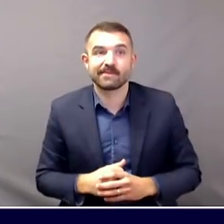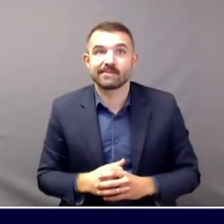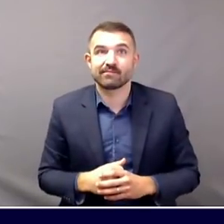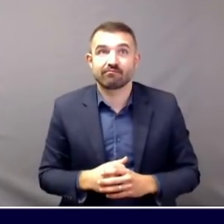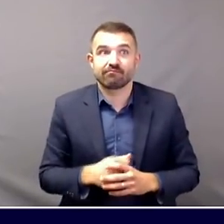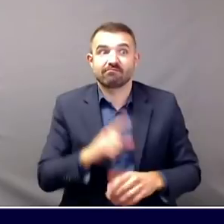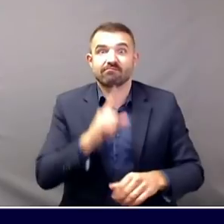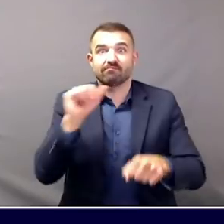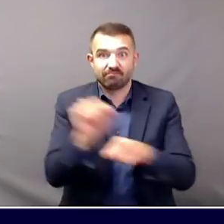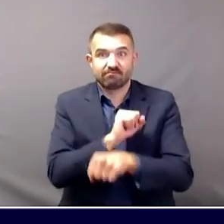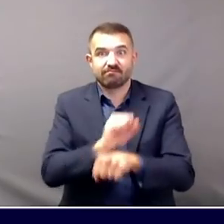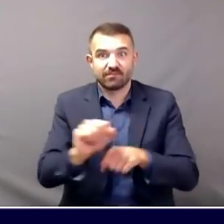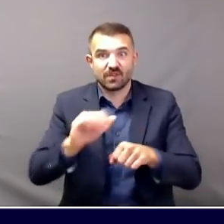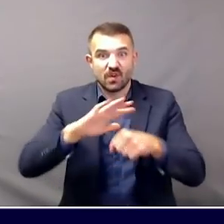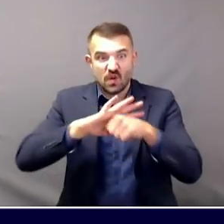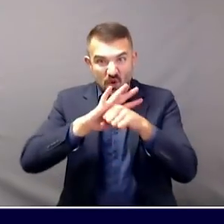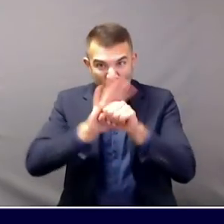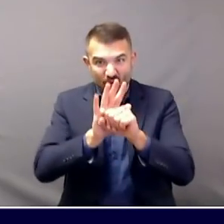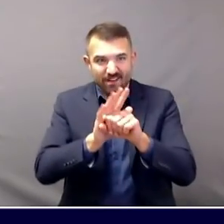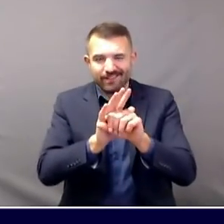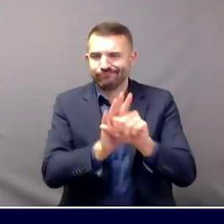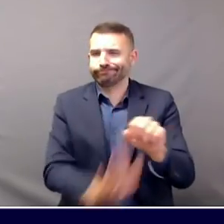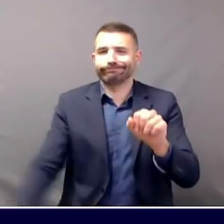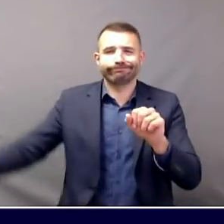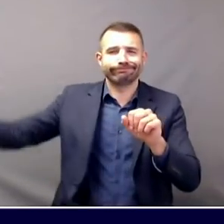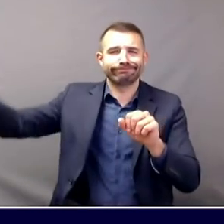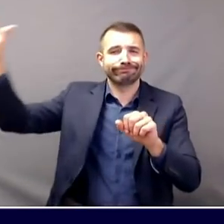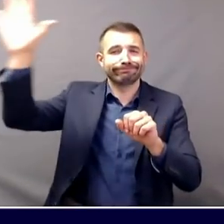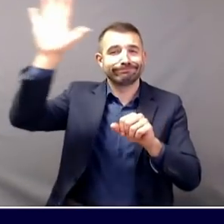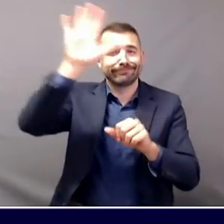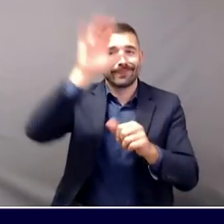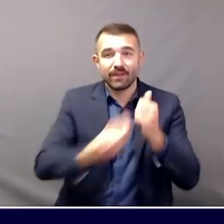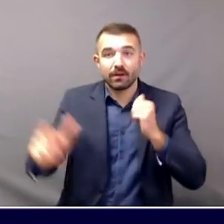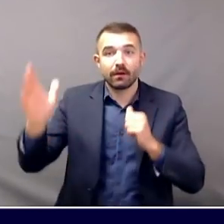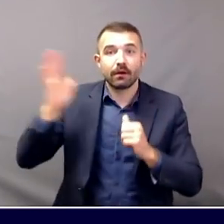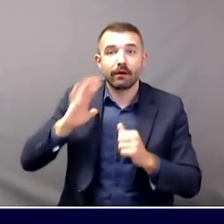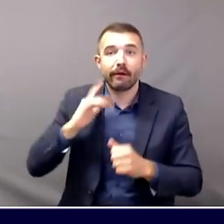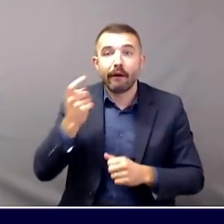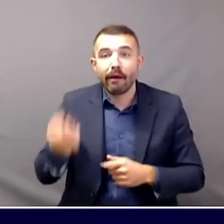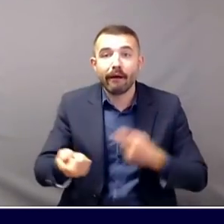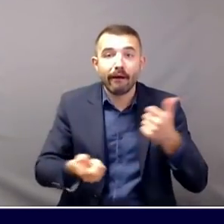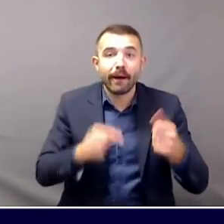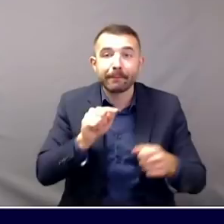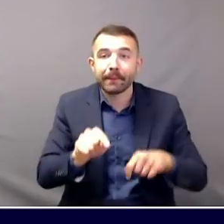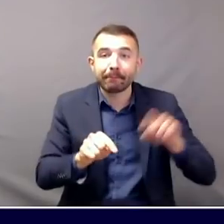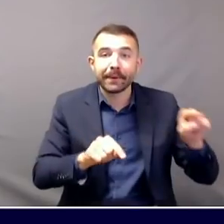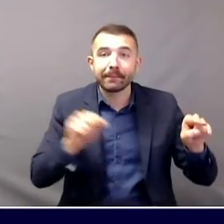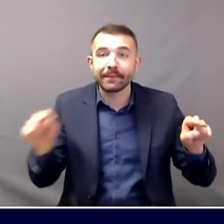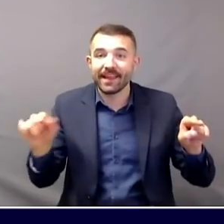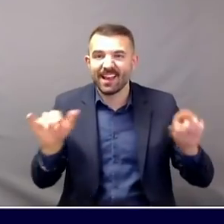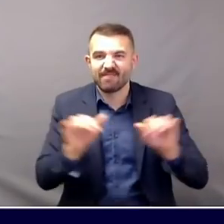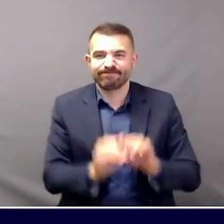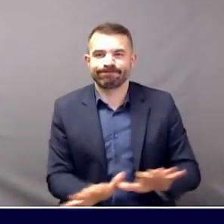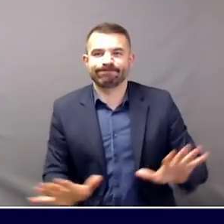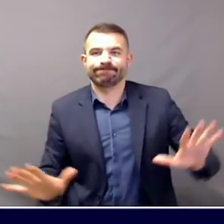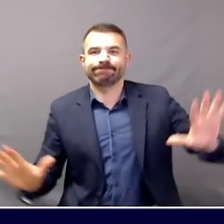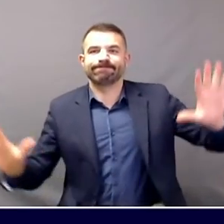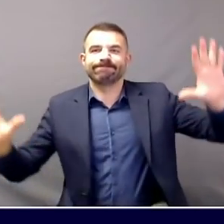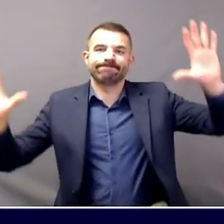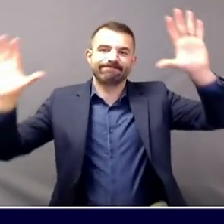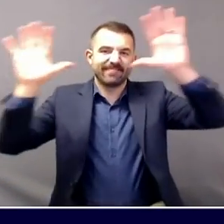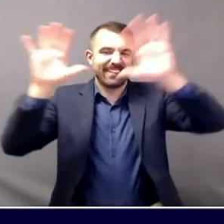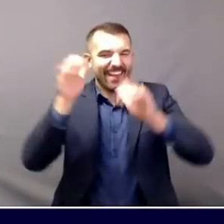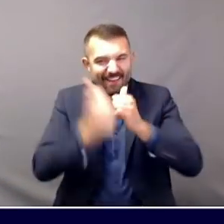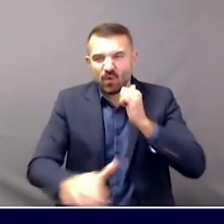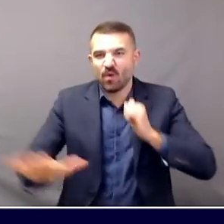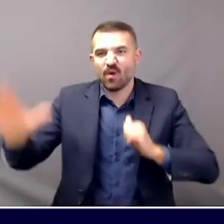it was previously spreading in low levels, we have now found it to be spreading in very high levels. And those clusters,